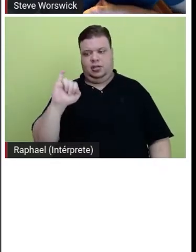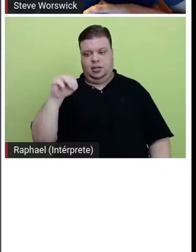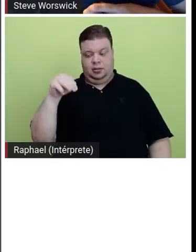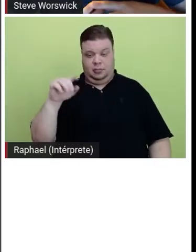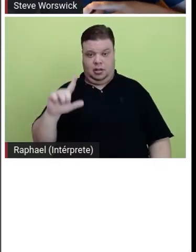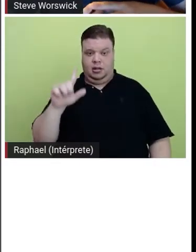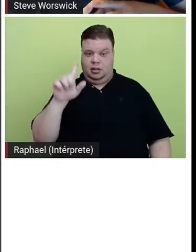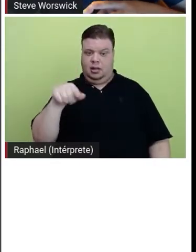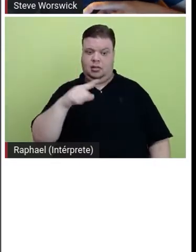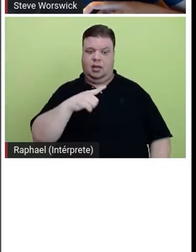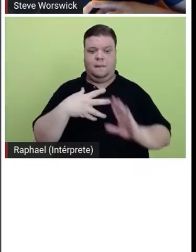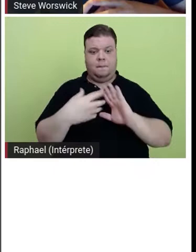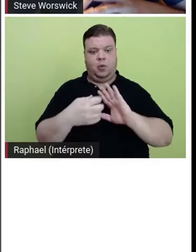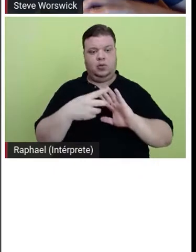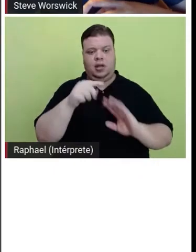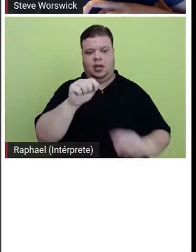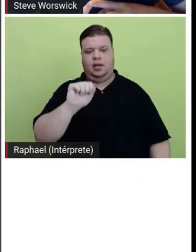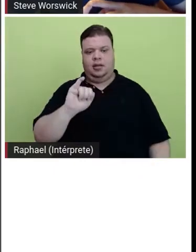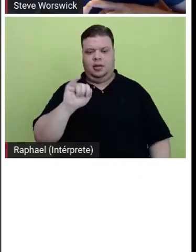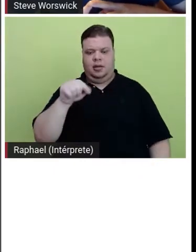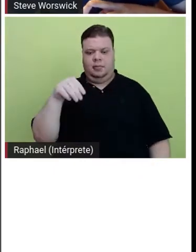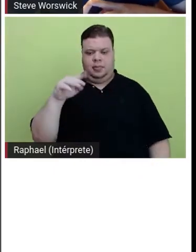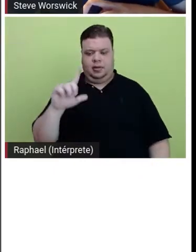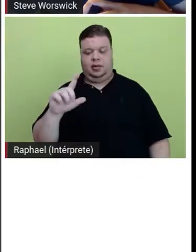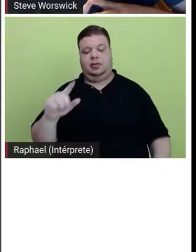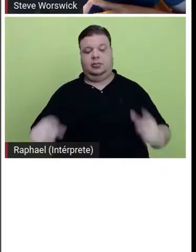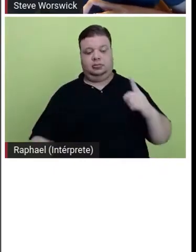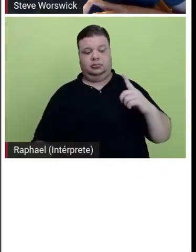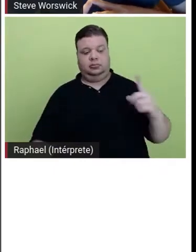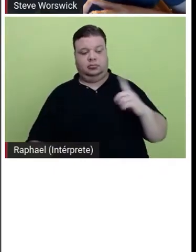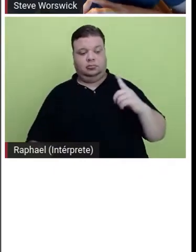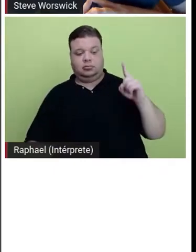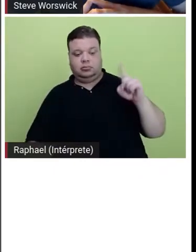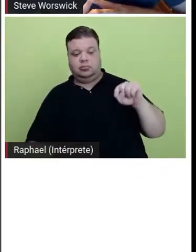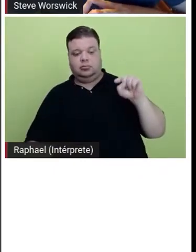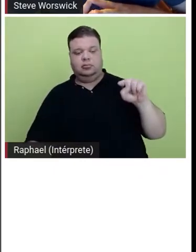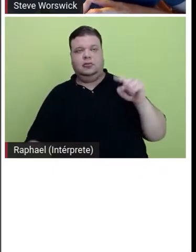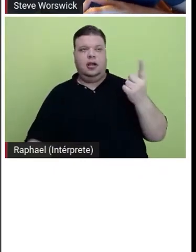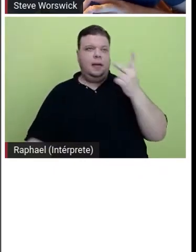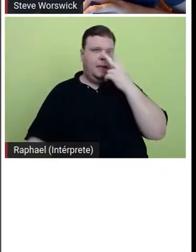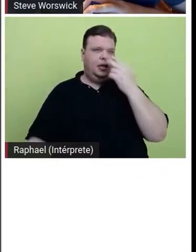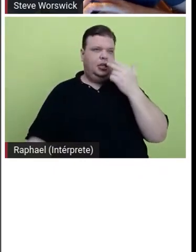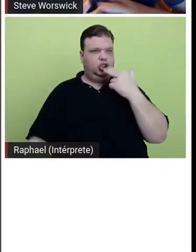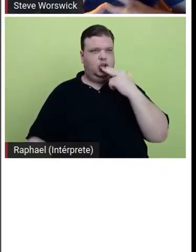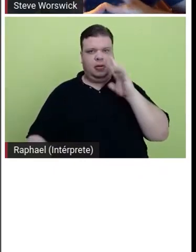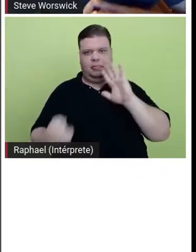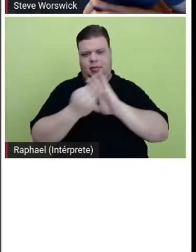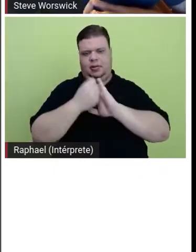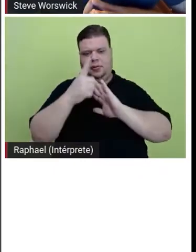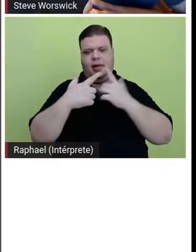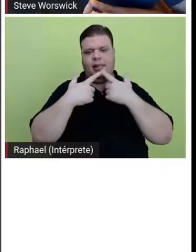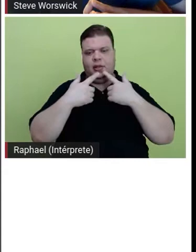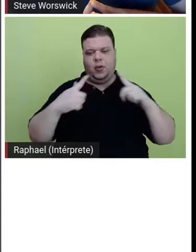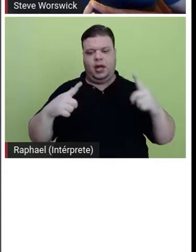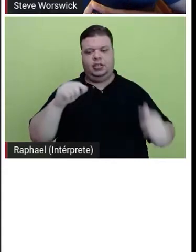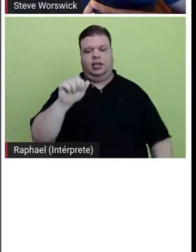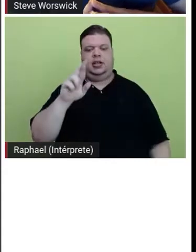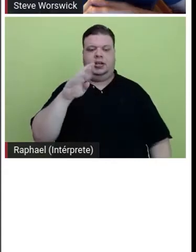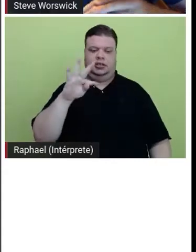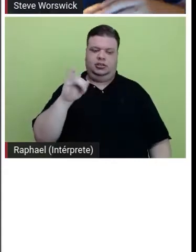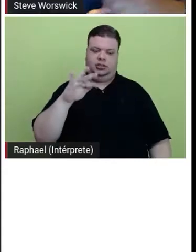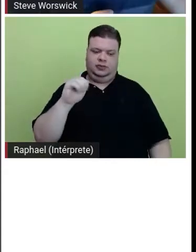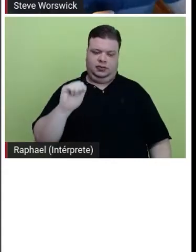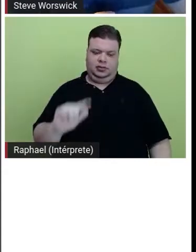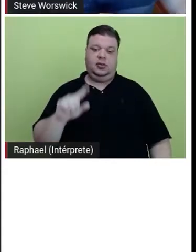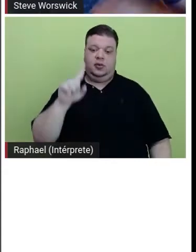first starting as a non-programmer, this was so easy to pick up and learn and adapt. Pattern matching, as it says, it just goes down